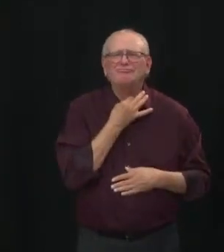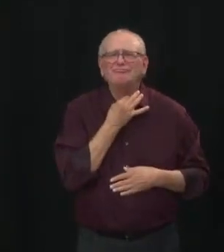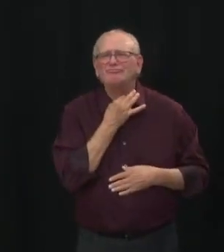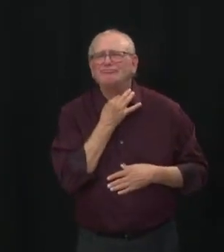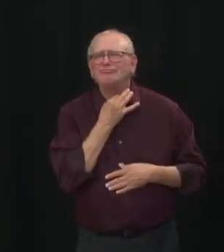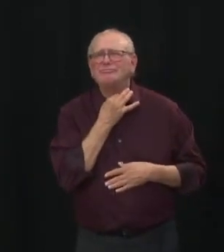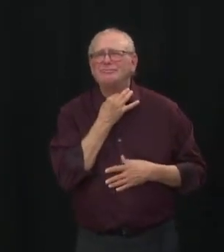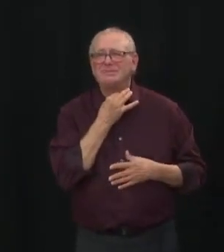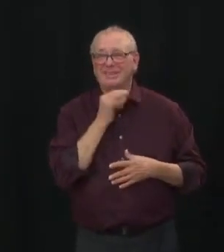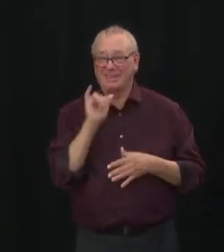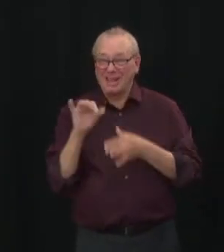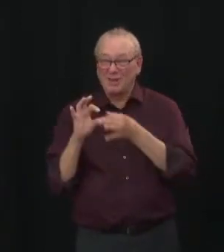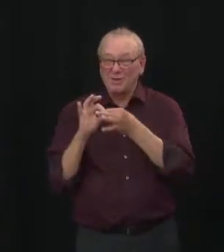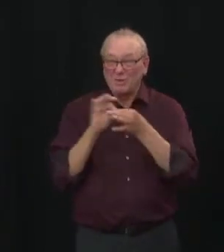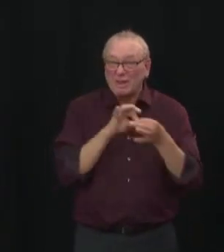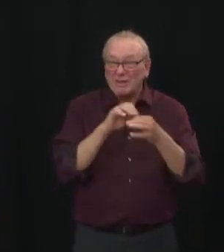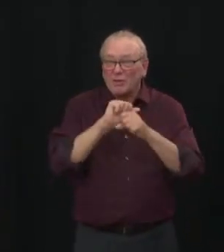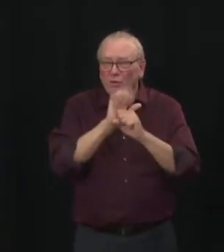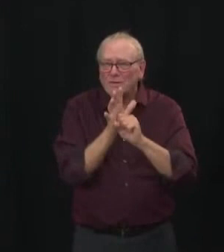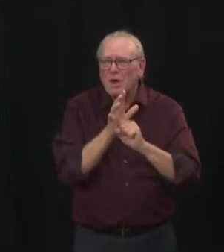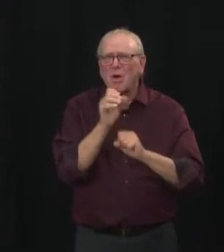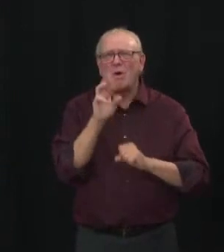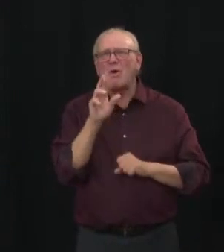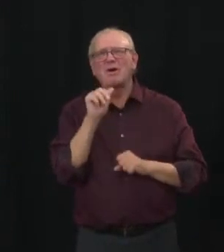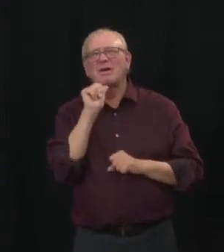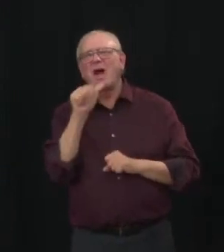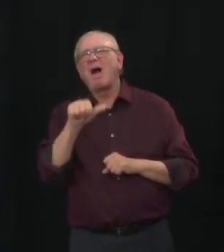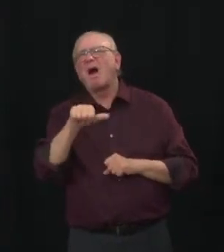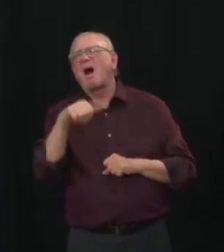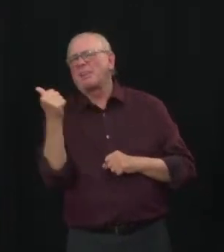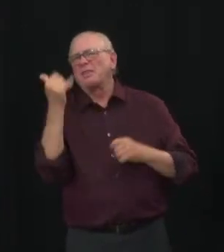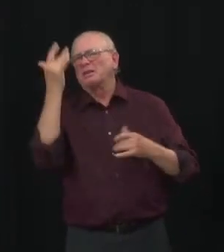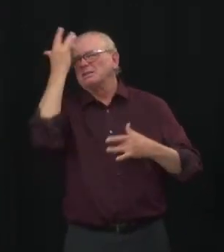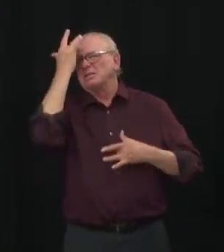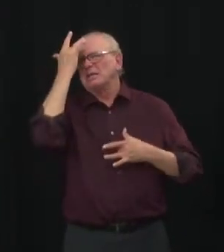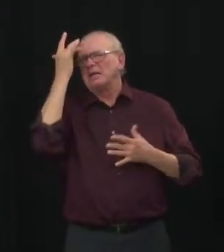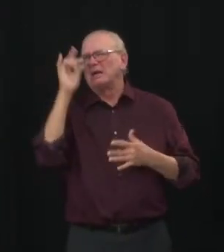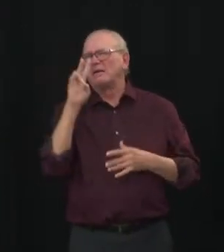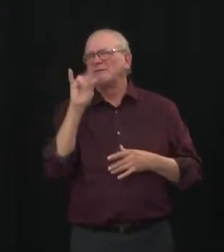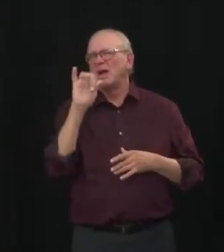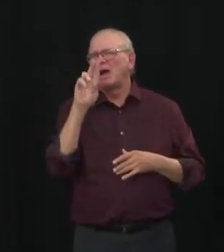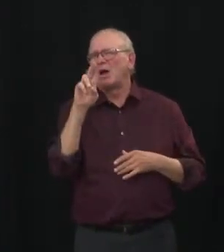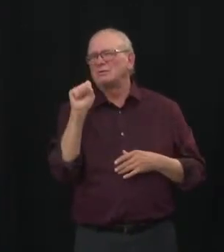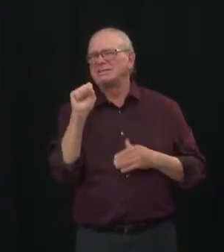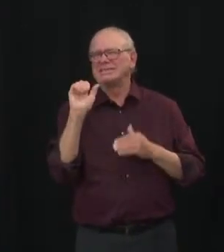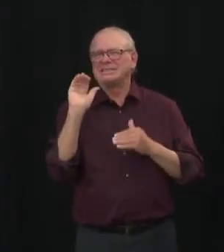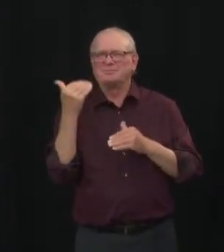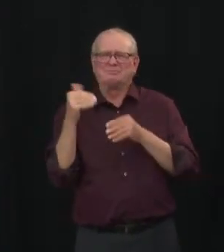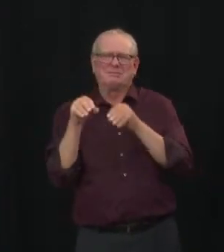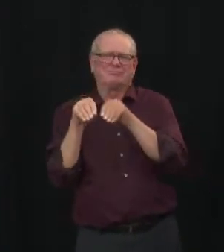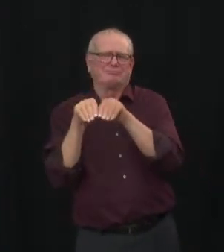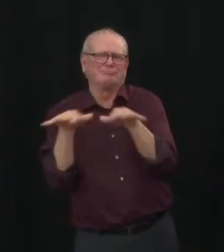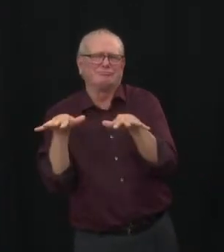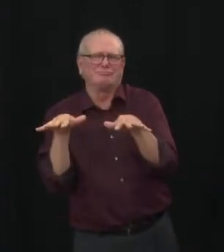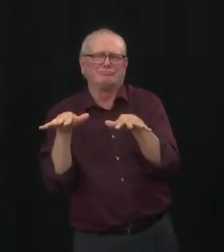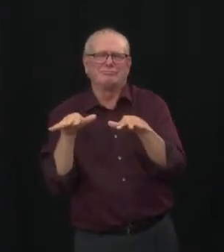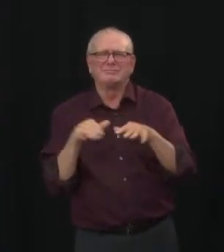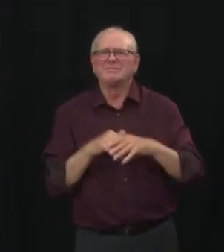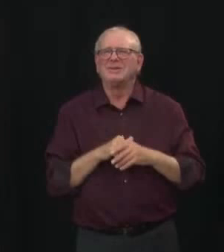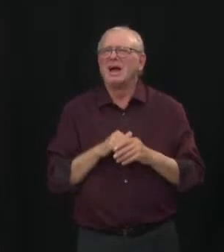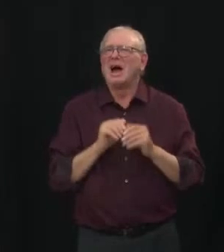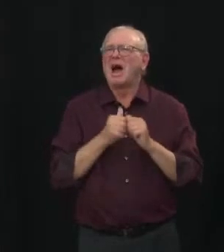strain, or if there are other viruses going around, and what people should do if